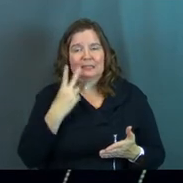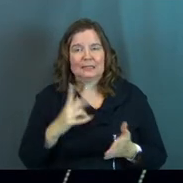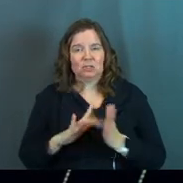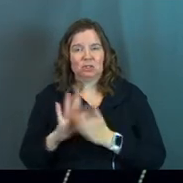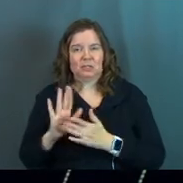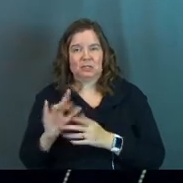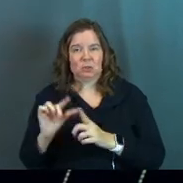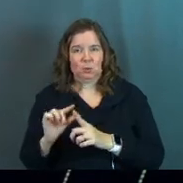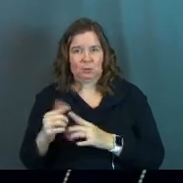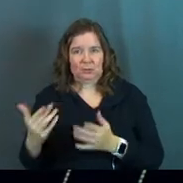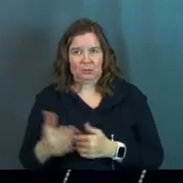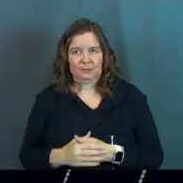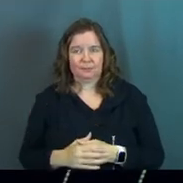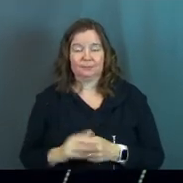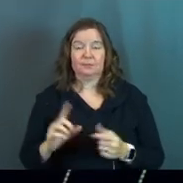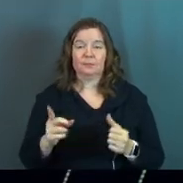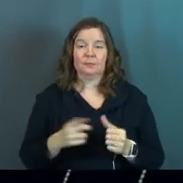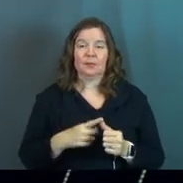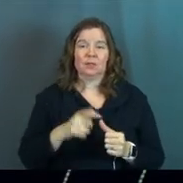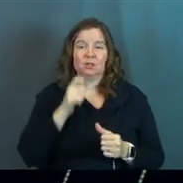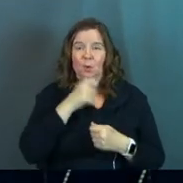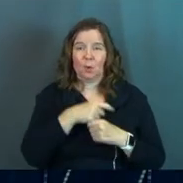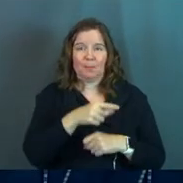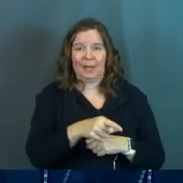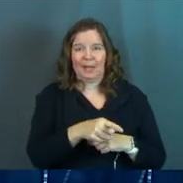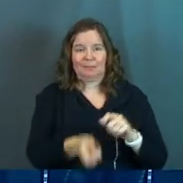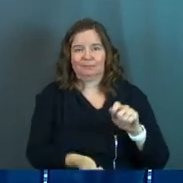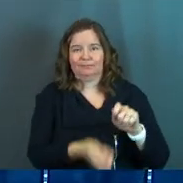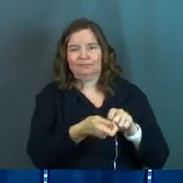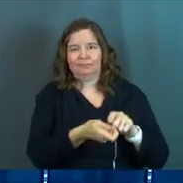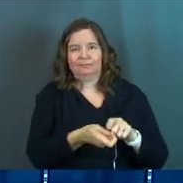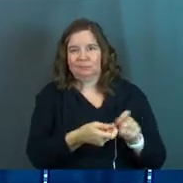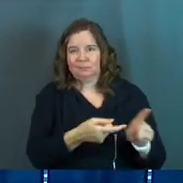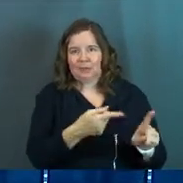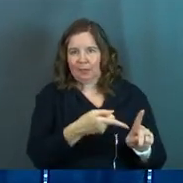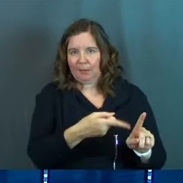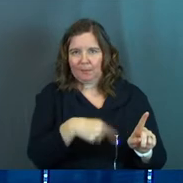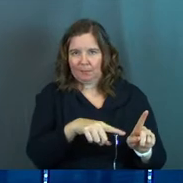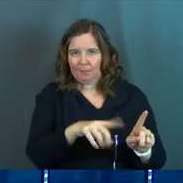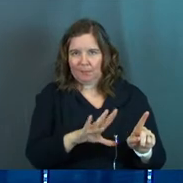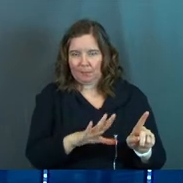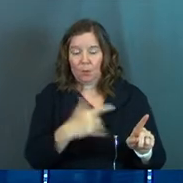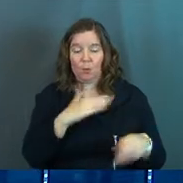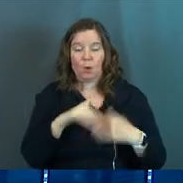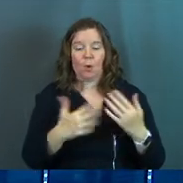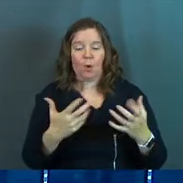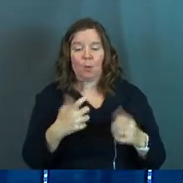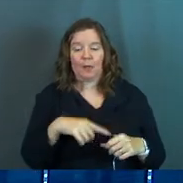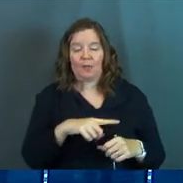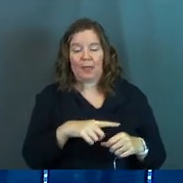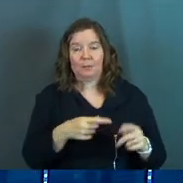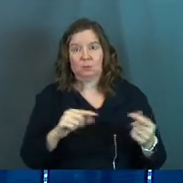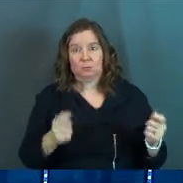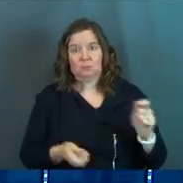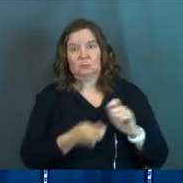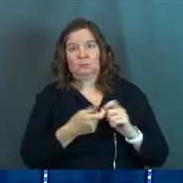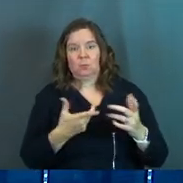in Jesus' words here. Number one, don't make them pay for what they did to you. We all want them to